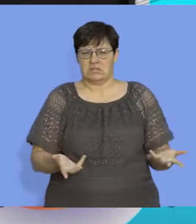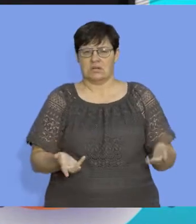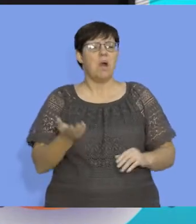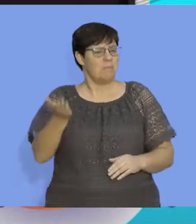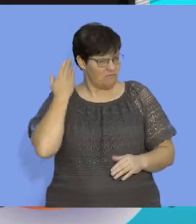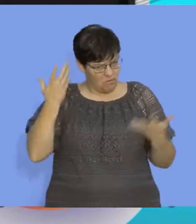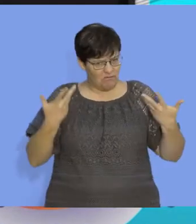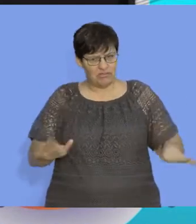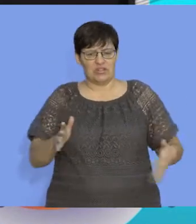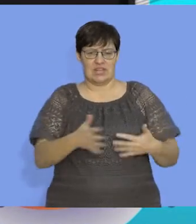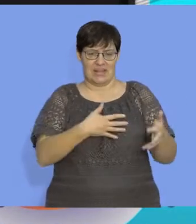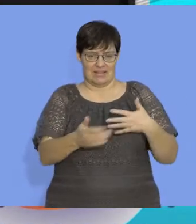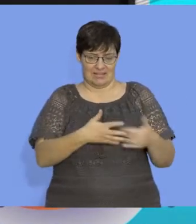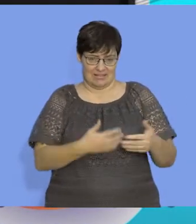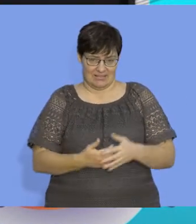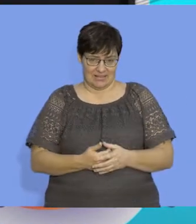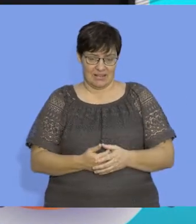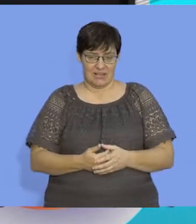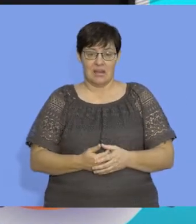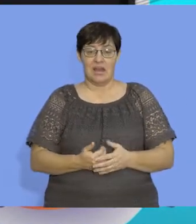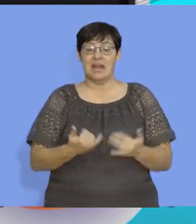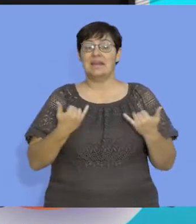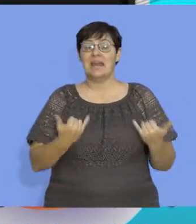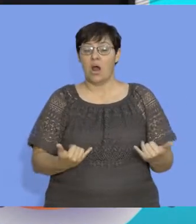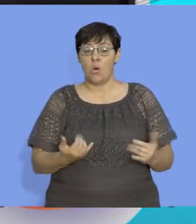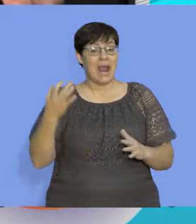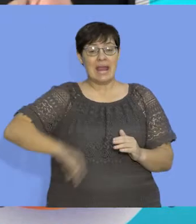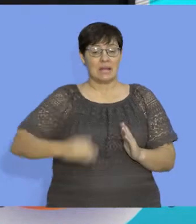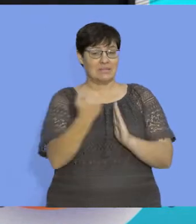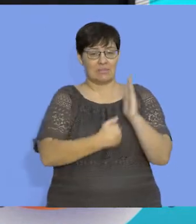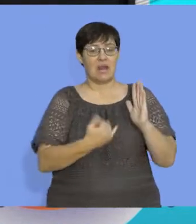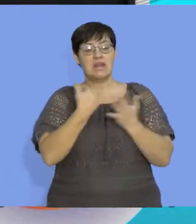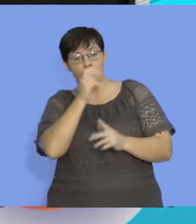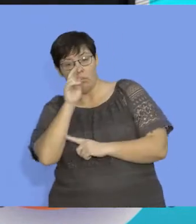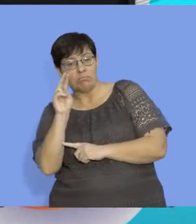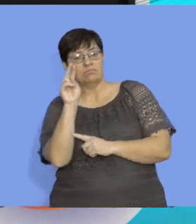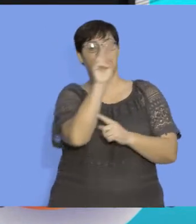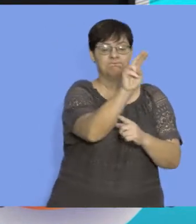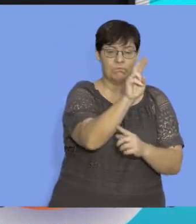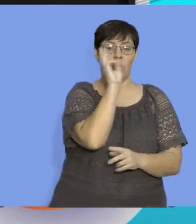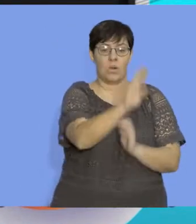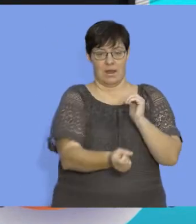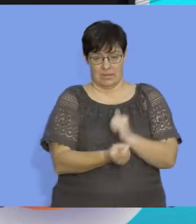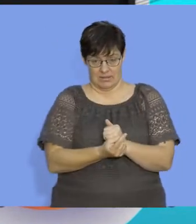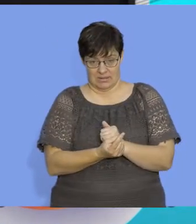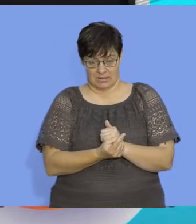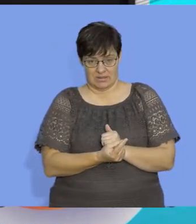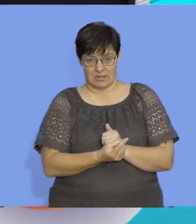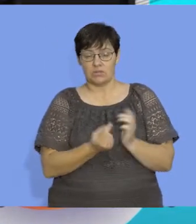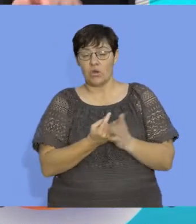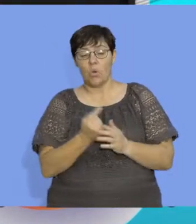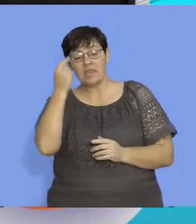dealt with it before. But this is now what we call a projected income statement, something that